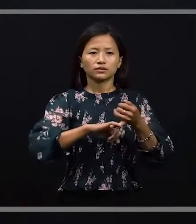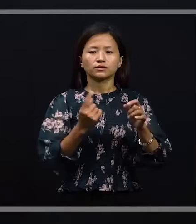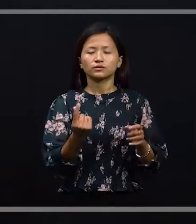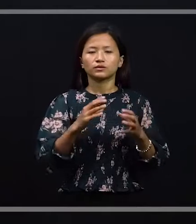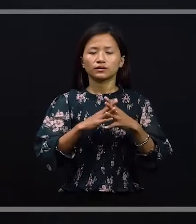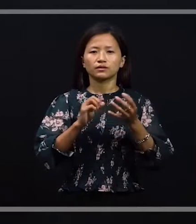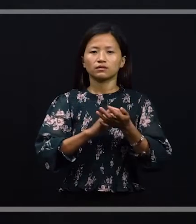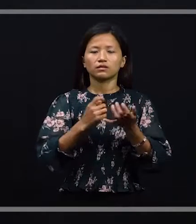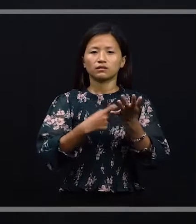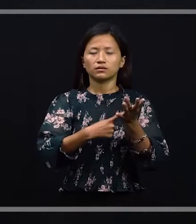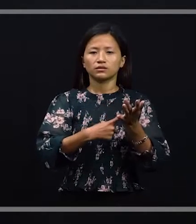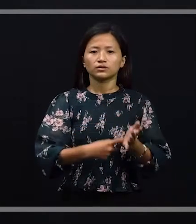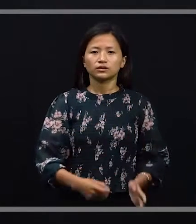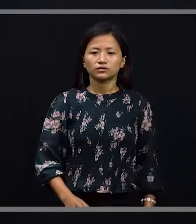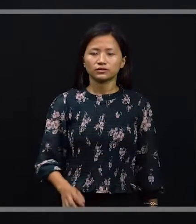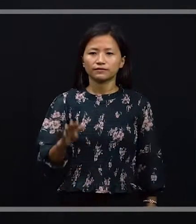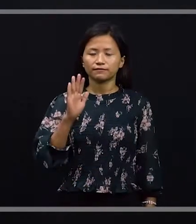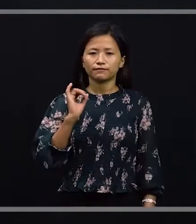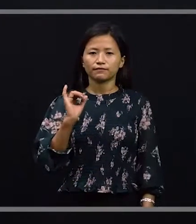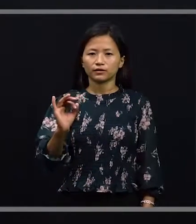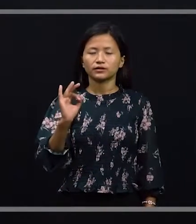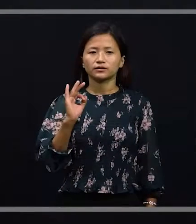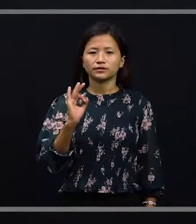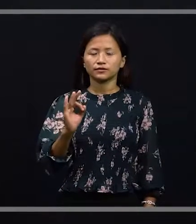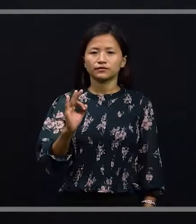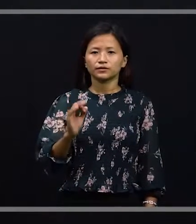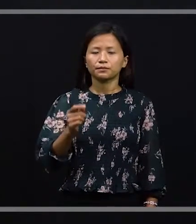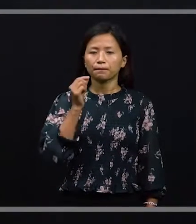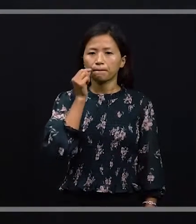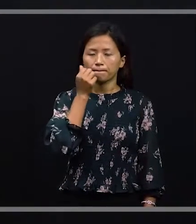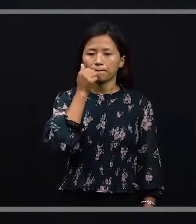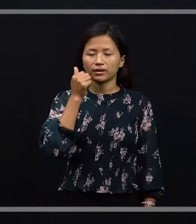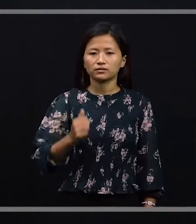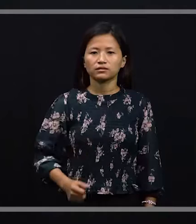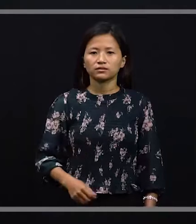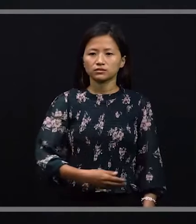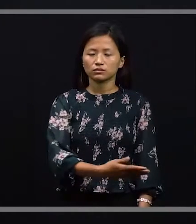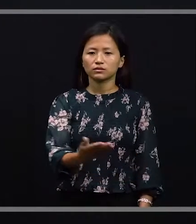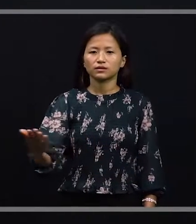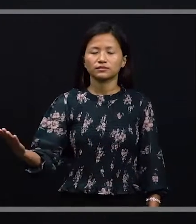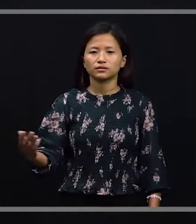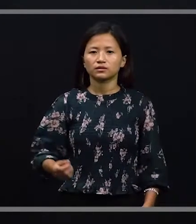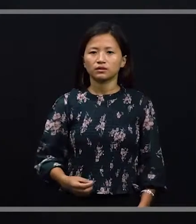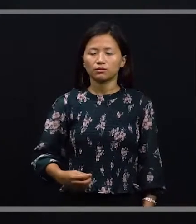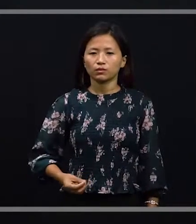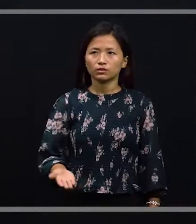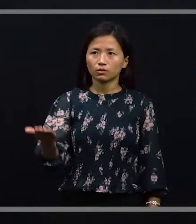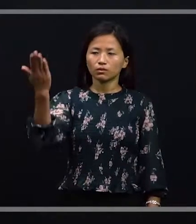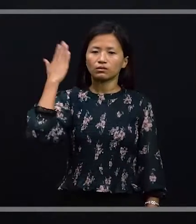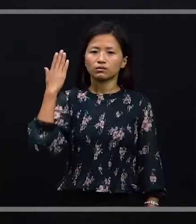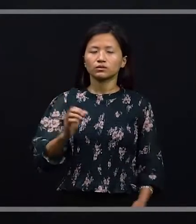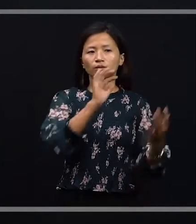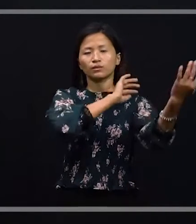very refined man, okay, because he had so many ideas in his mind, and this all led to the modern